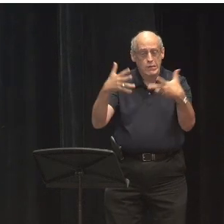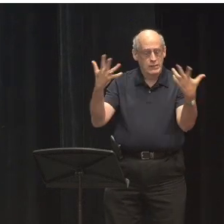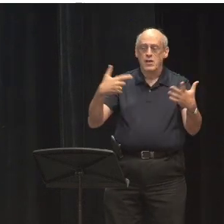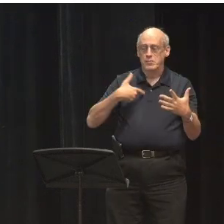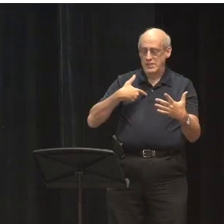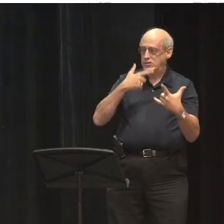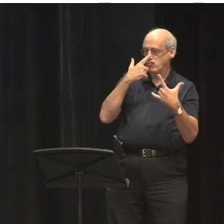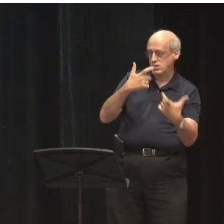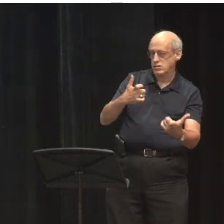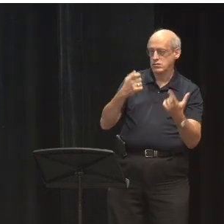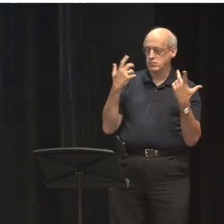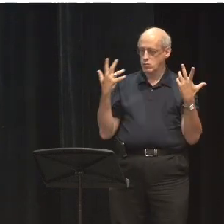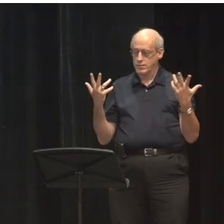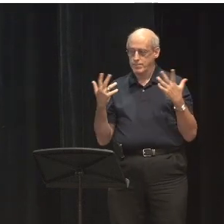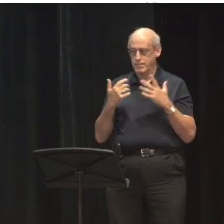I want to